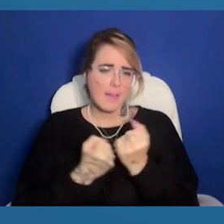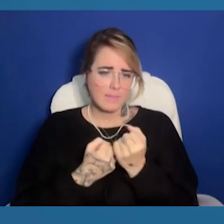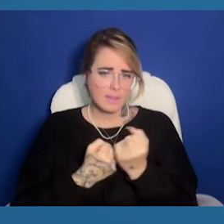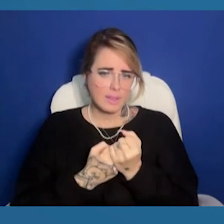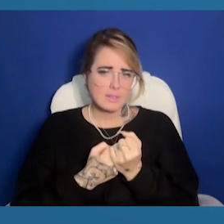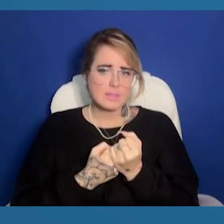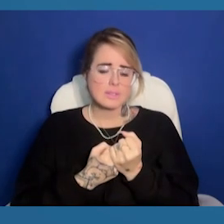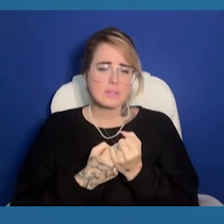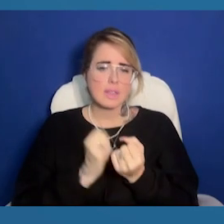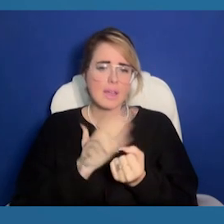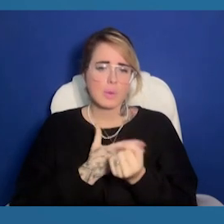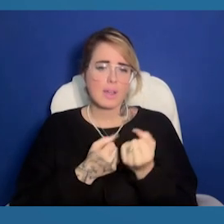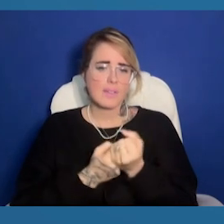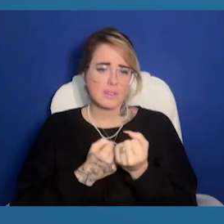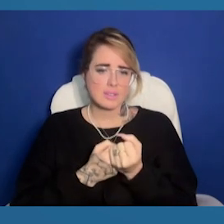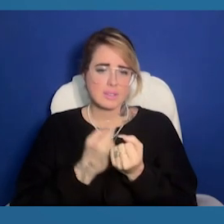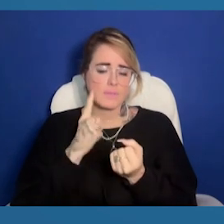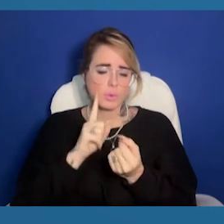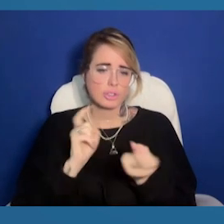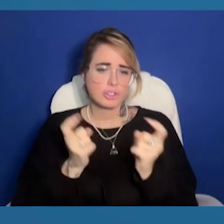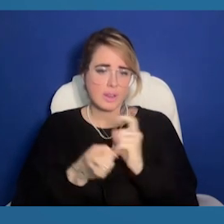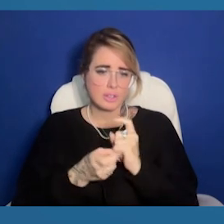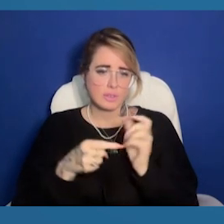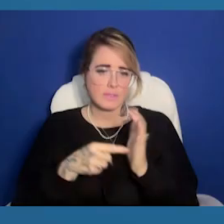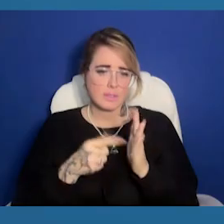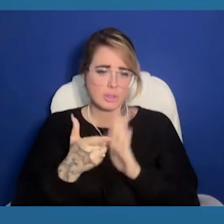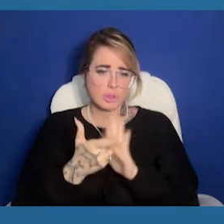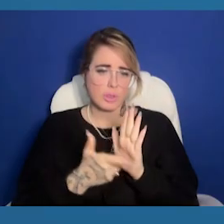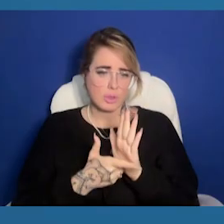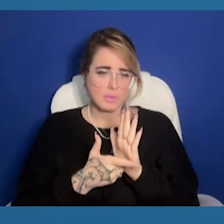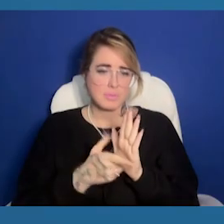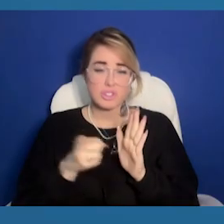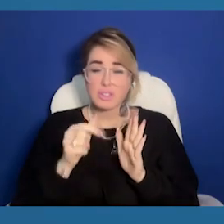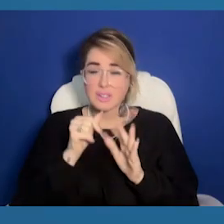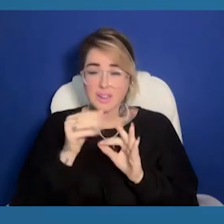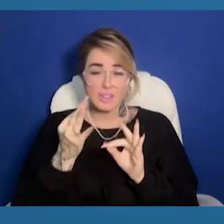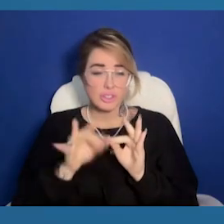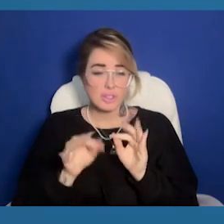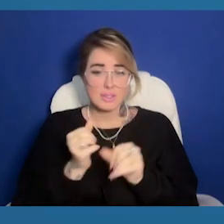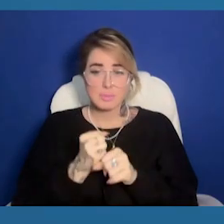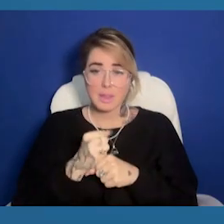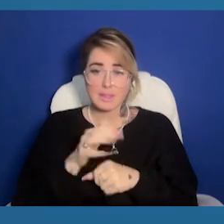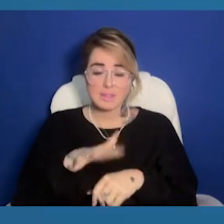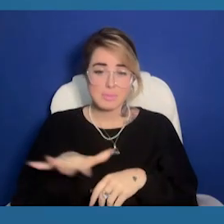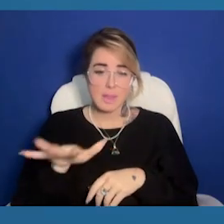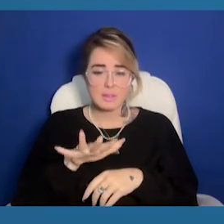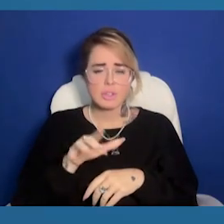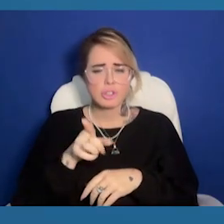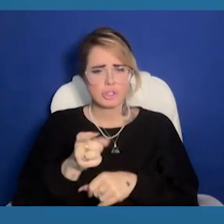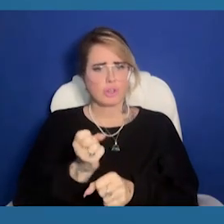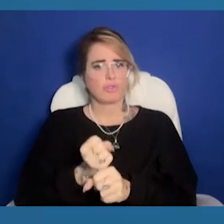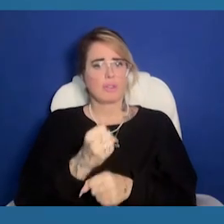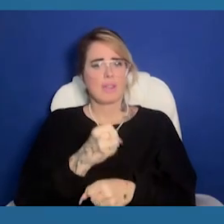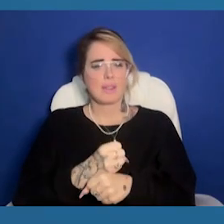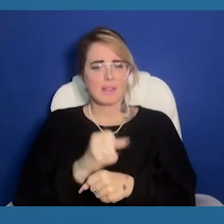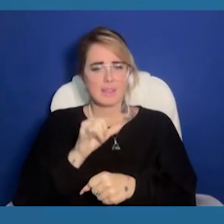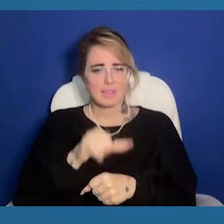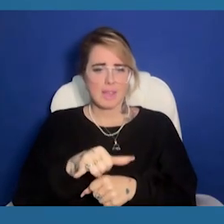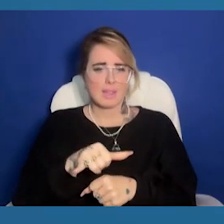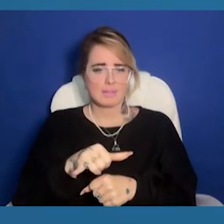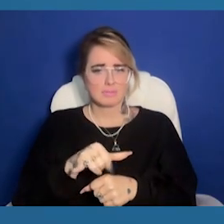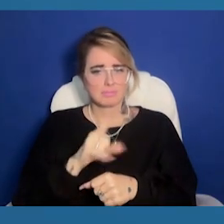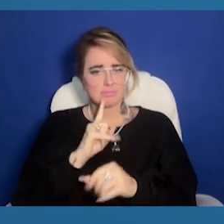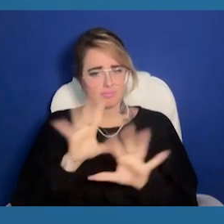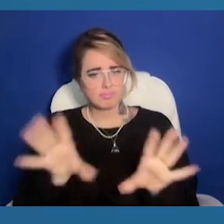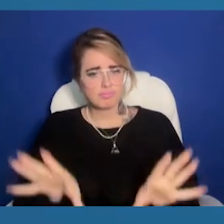our advocacy for change of this law. She didn't just make space, She created this space.